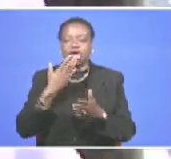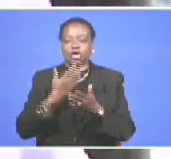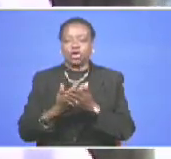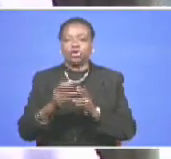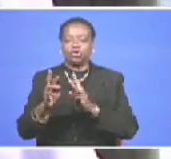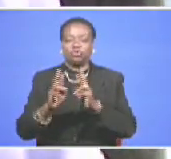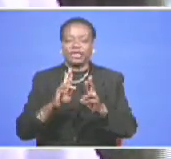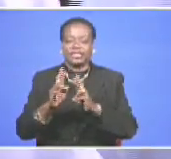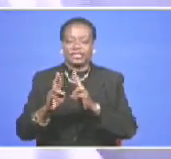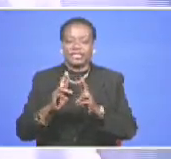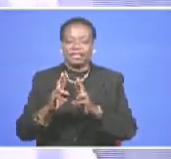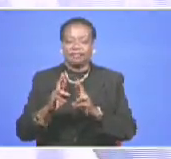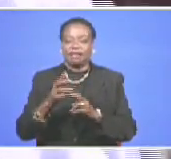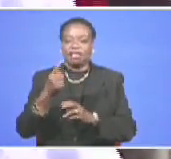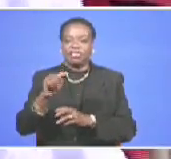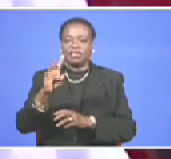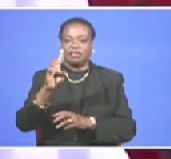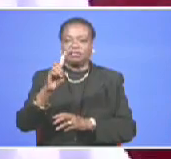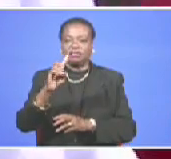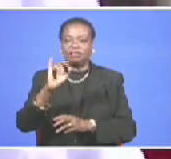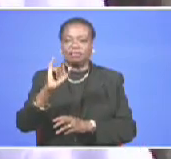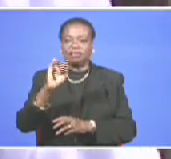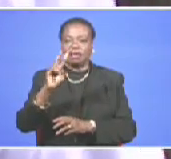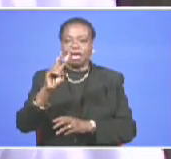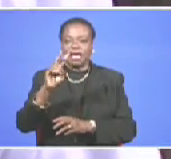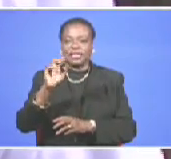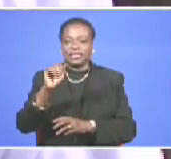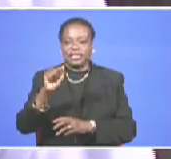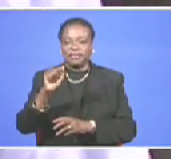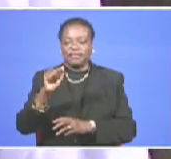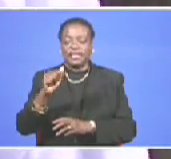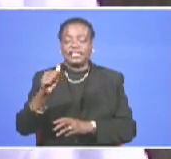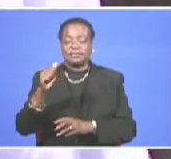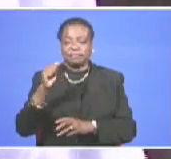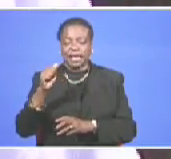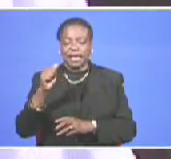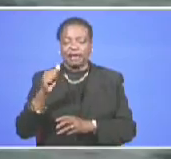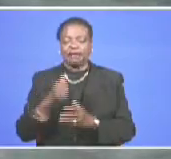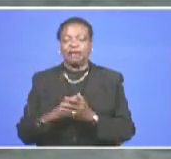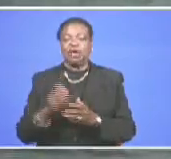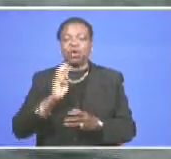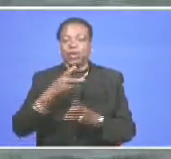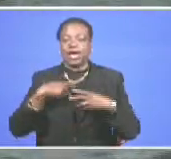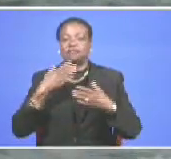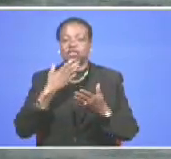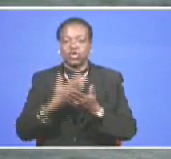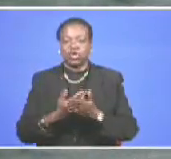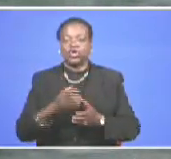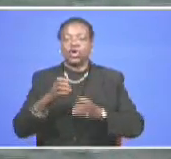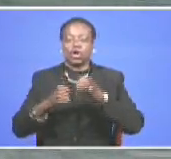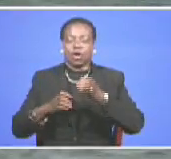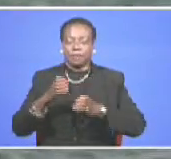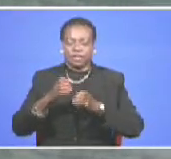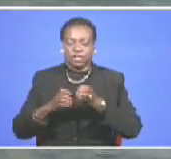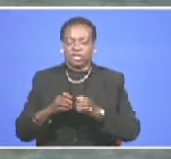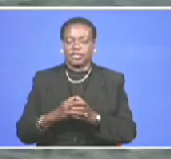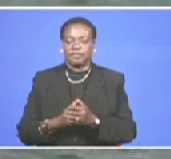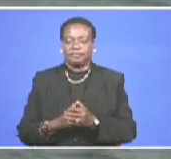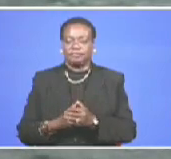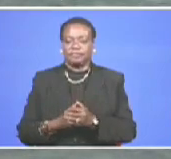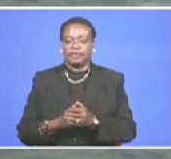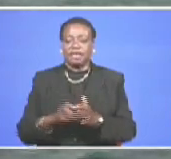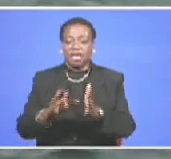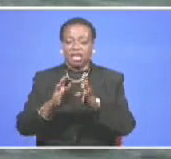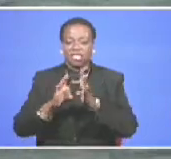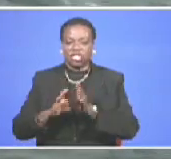glad Udiva back up there. She haven't raced that well in a long time, so we have some good competition. How are the conditions out there today? Well, it's a